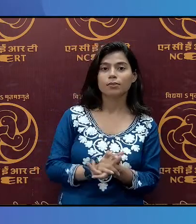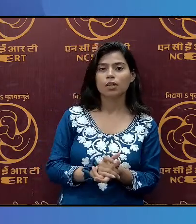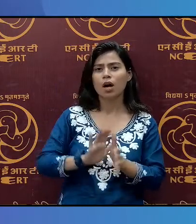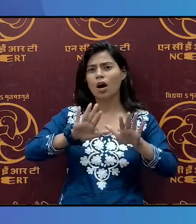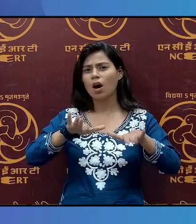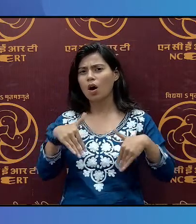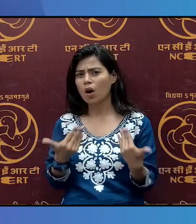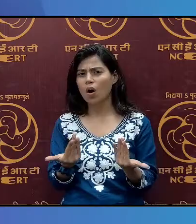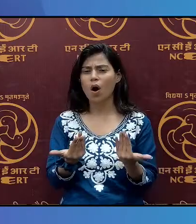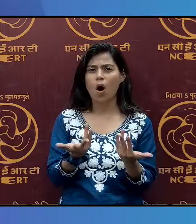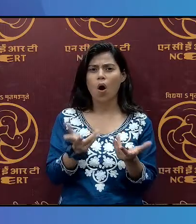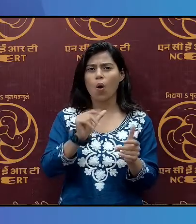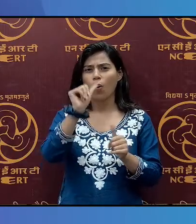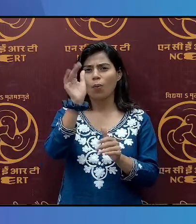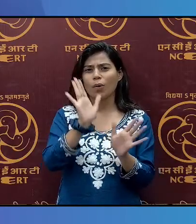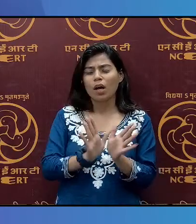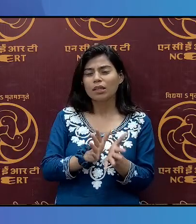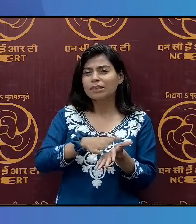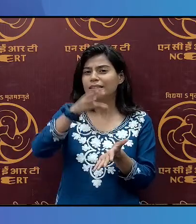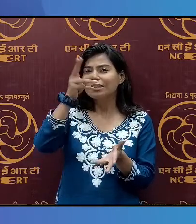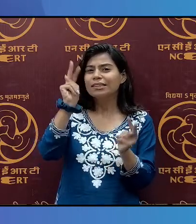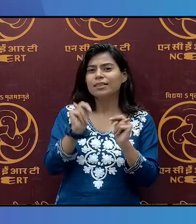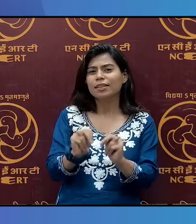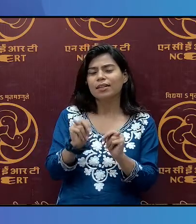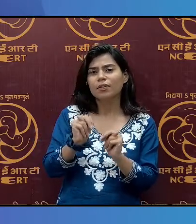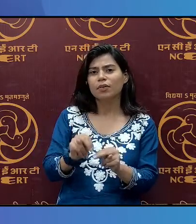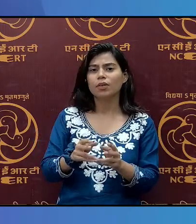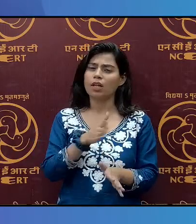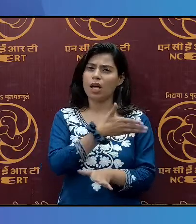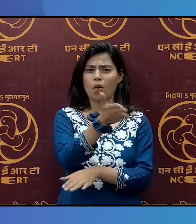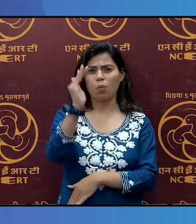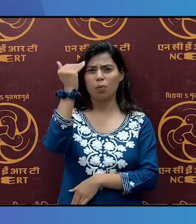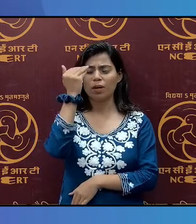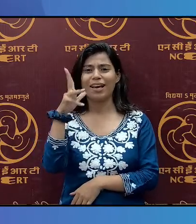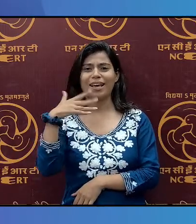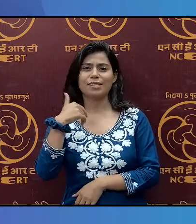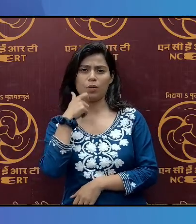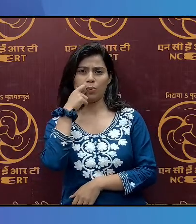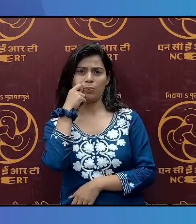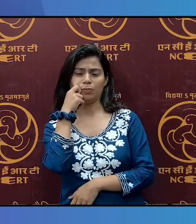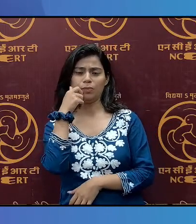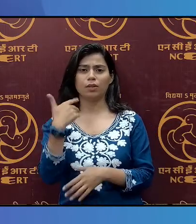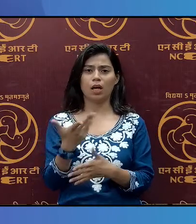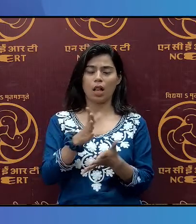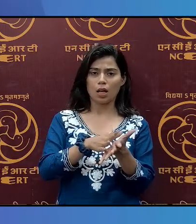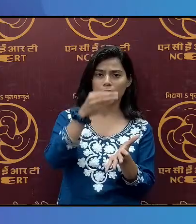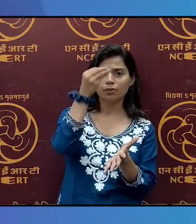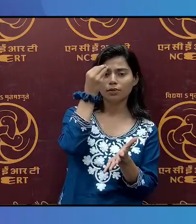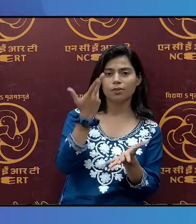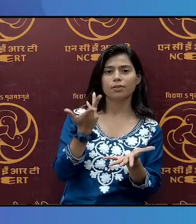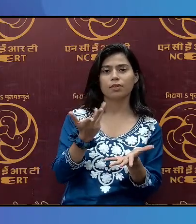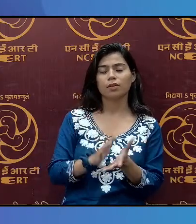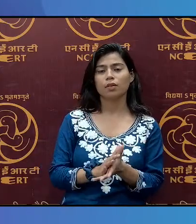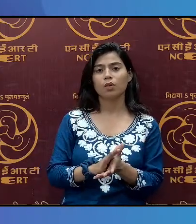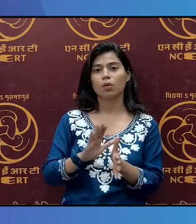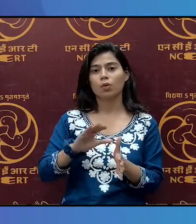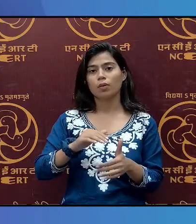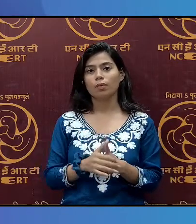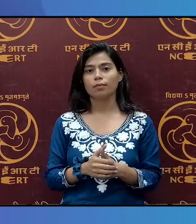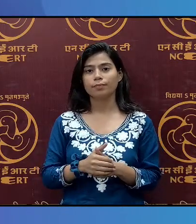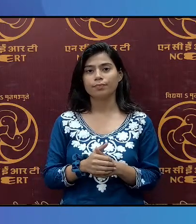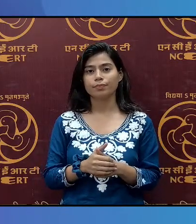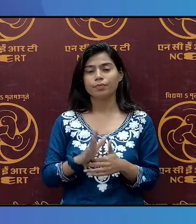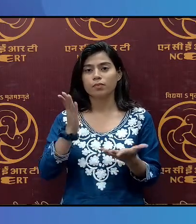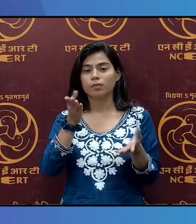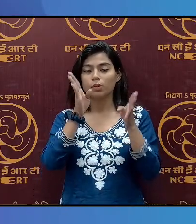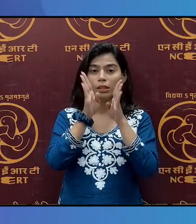how does these needs arises? As we know that as a human being, we have been learning from the womb and we